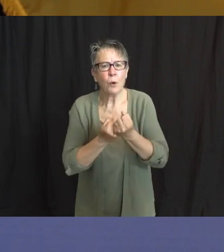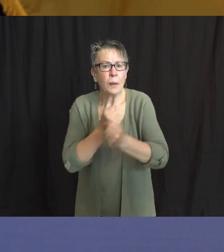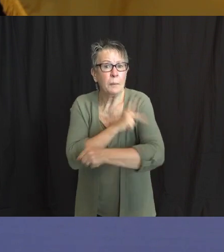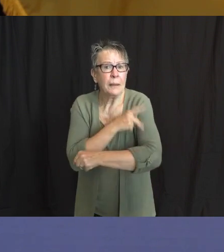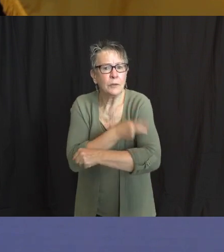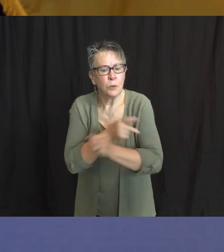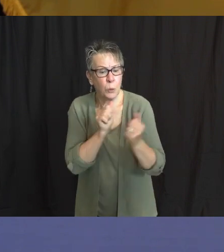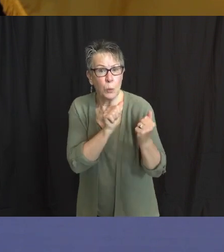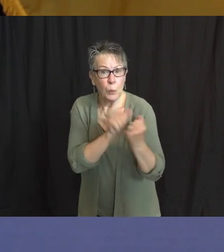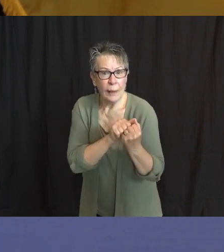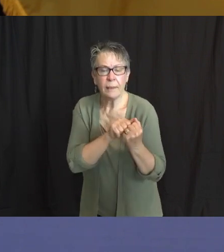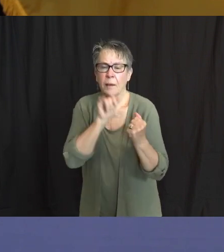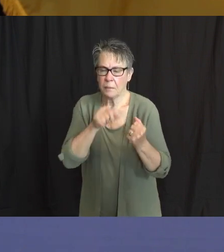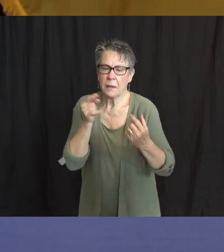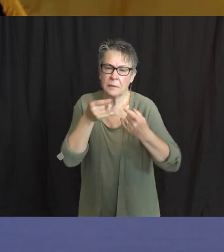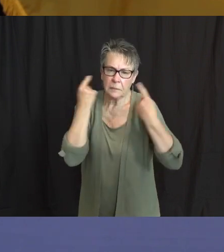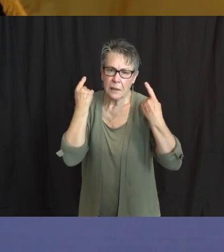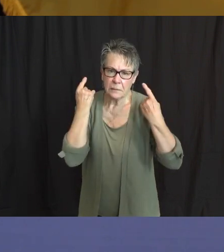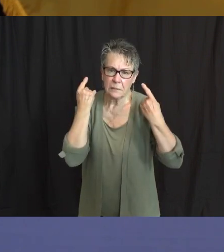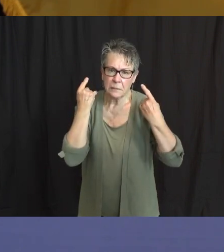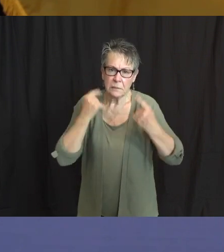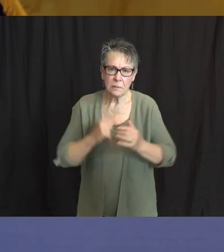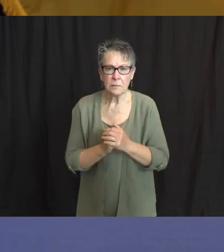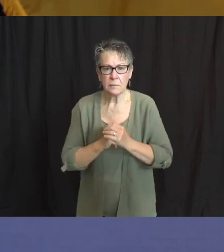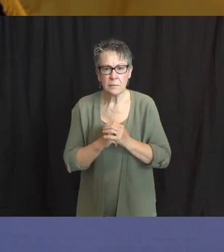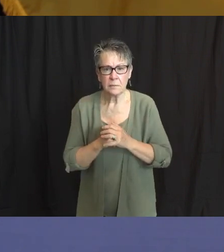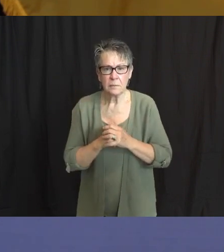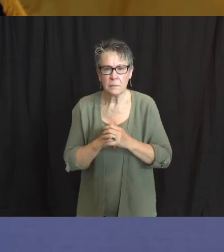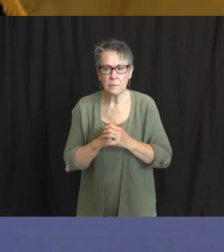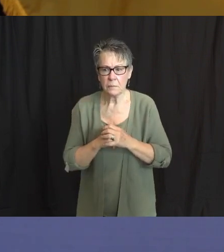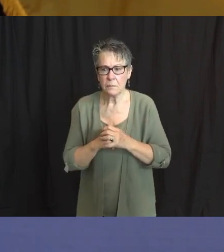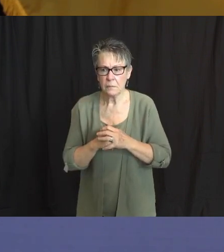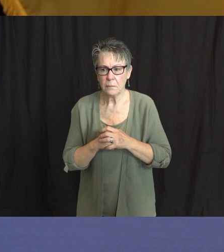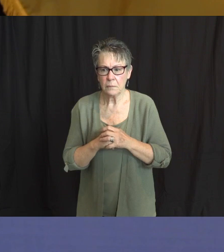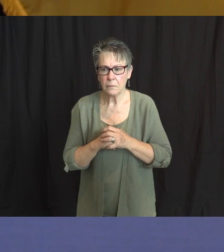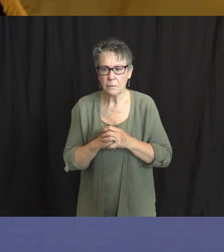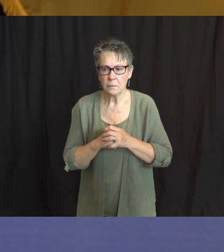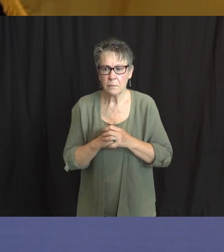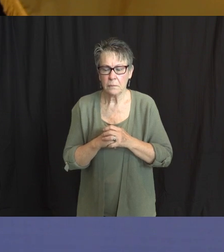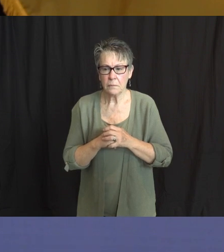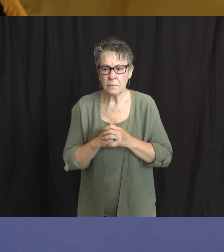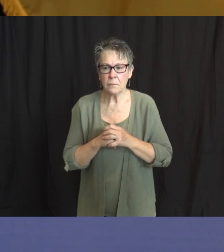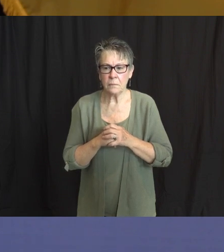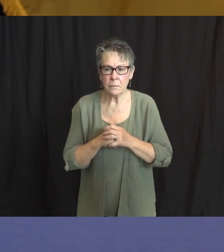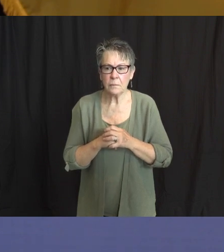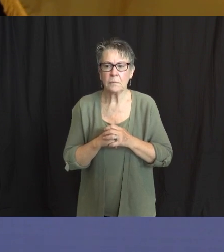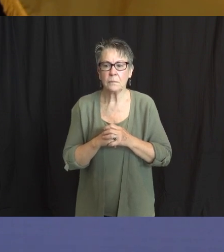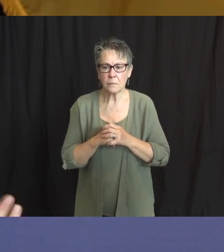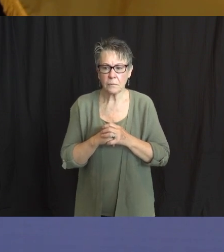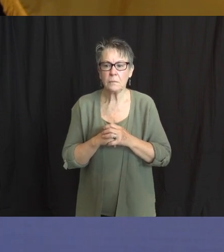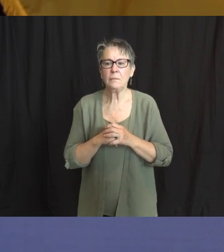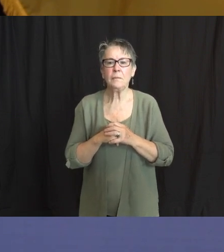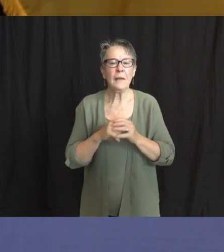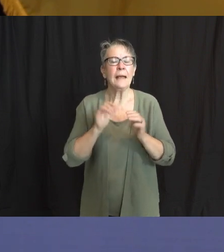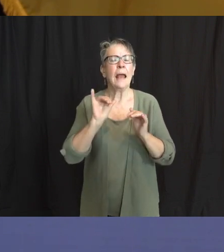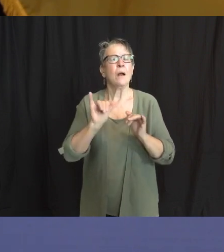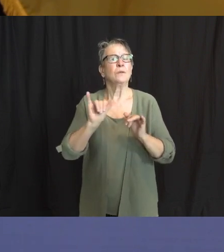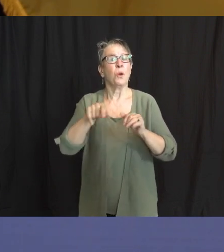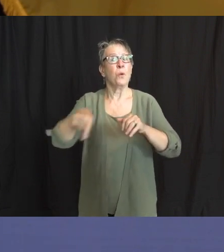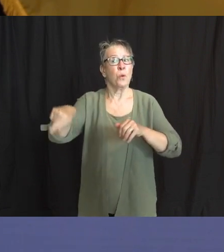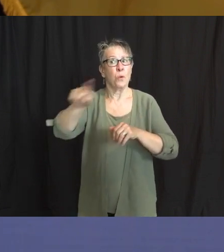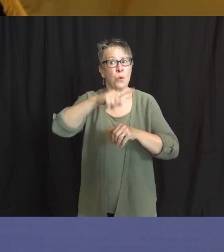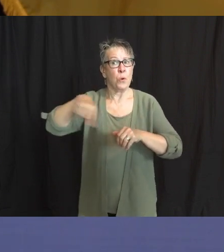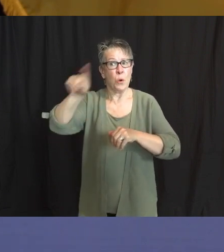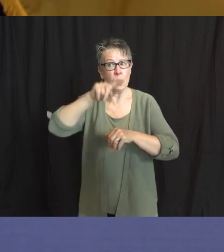and non-COVID patients. They should have an established plan for cleaning and disinfecting prior to using facilities